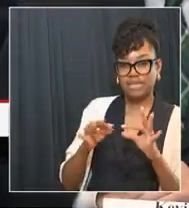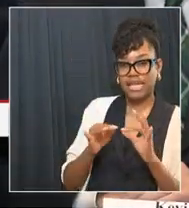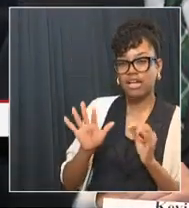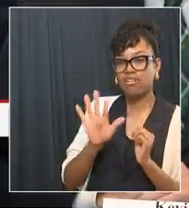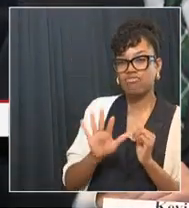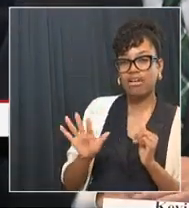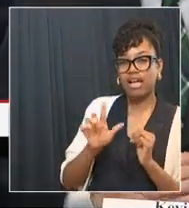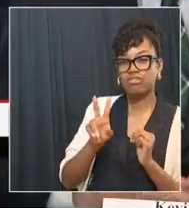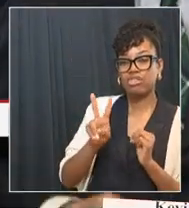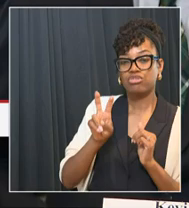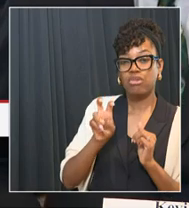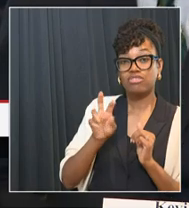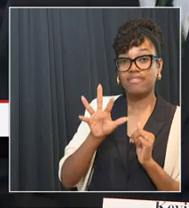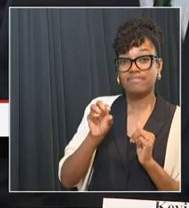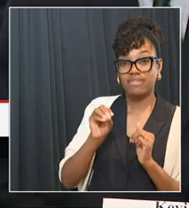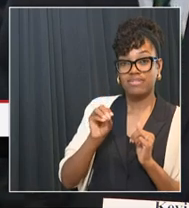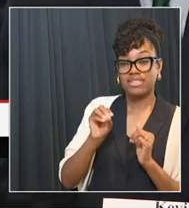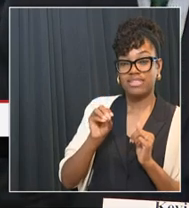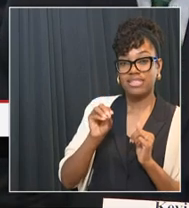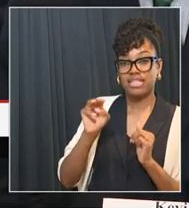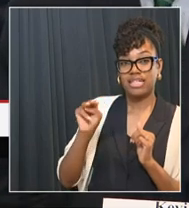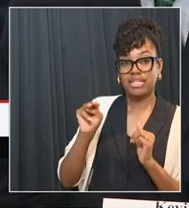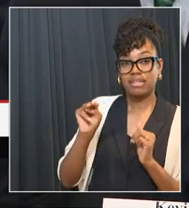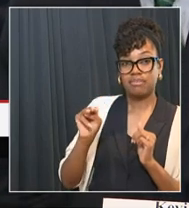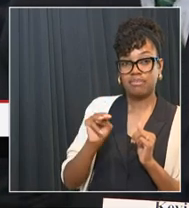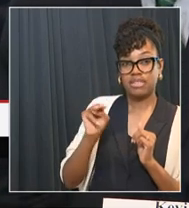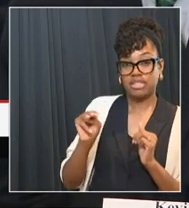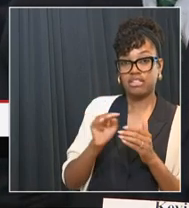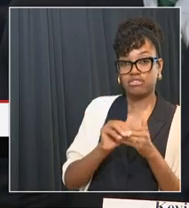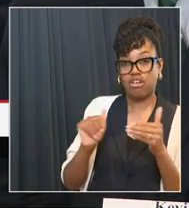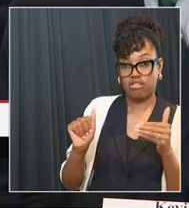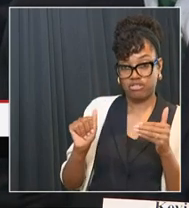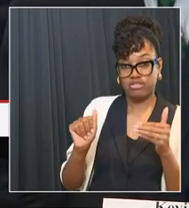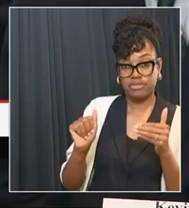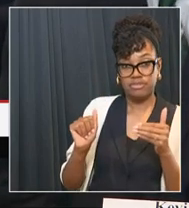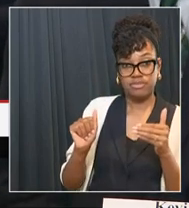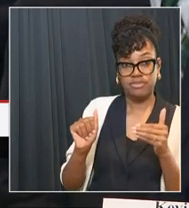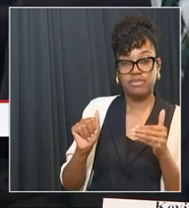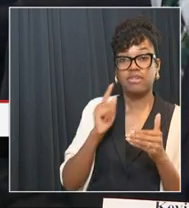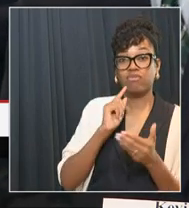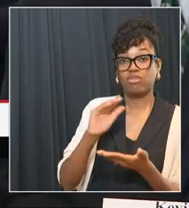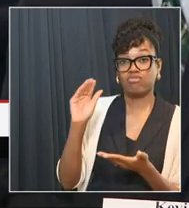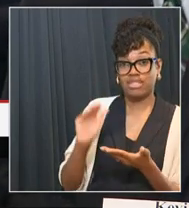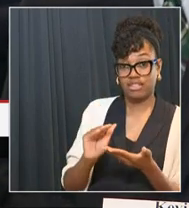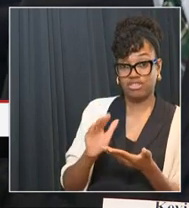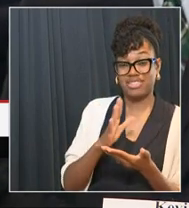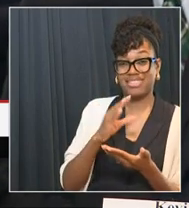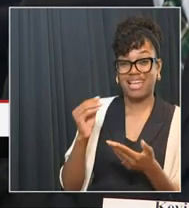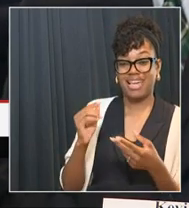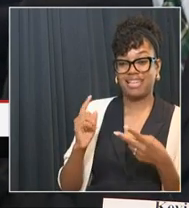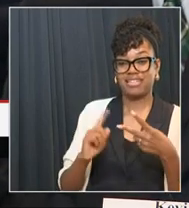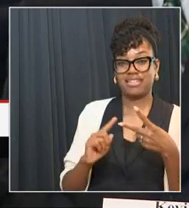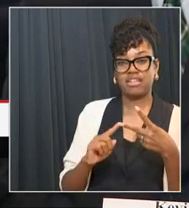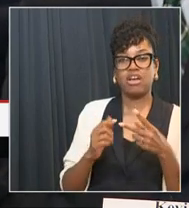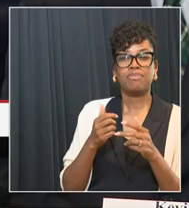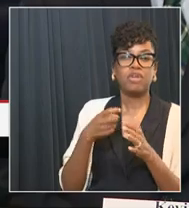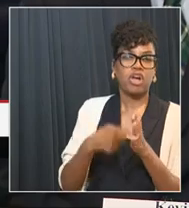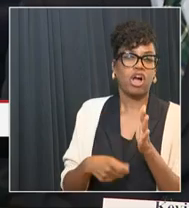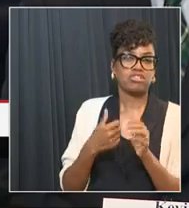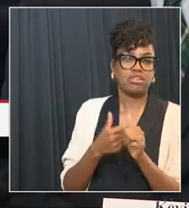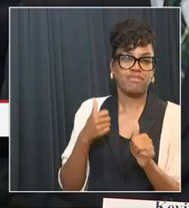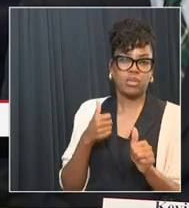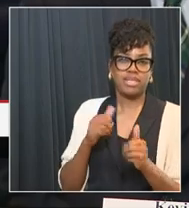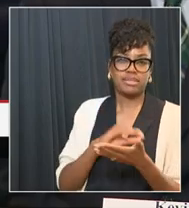of reductions. And then there's also about $500 million of cost avoidance.